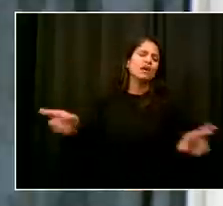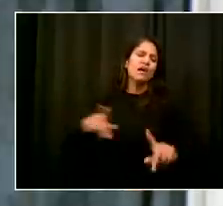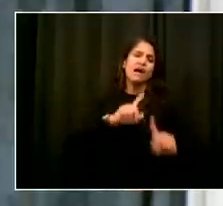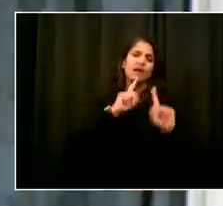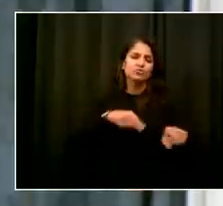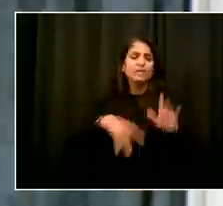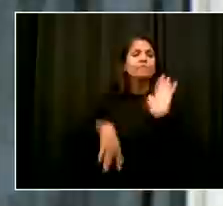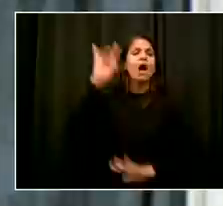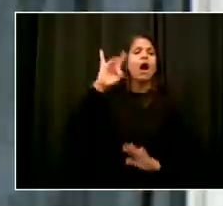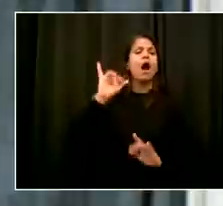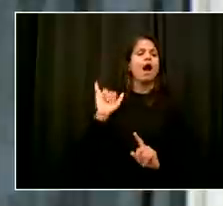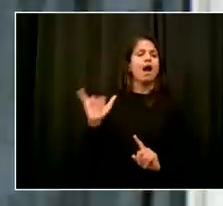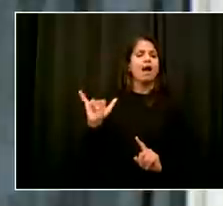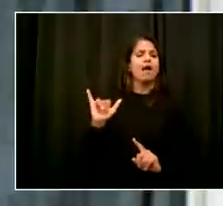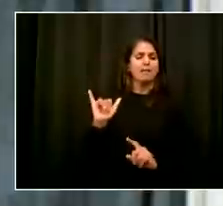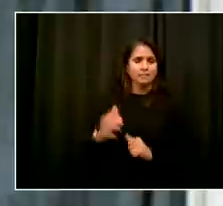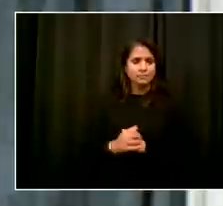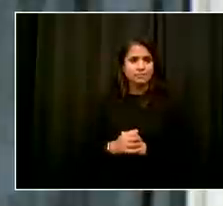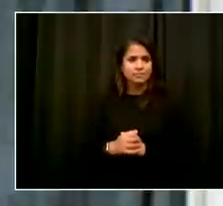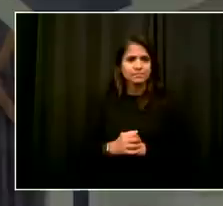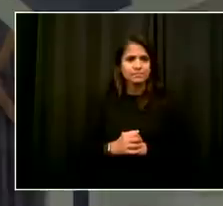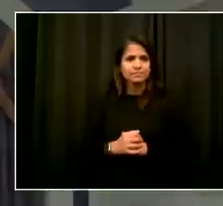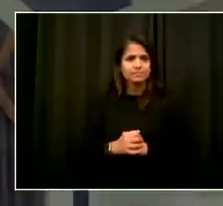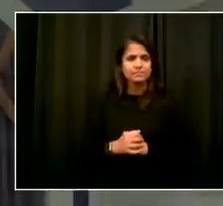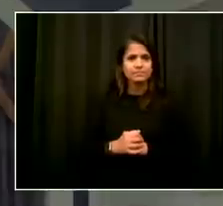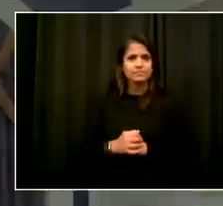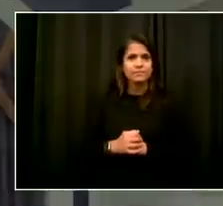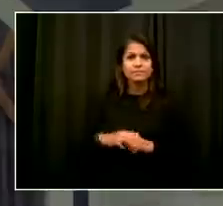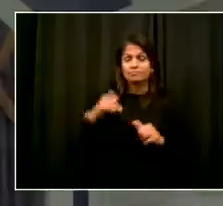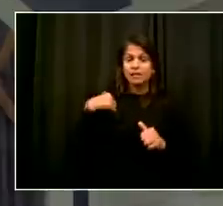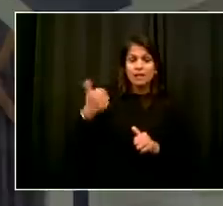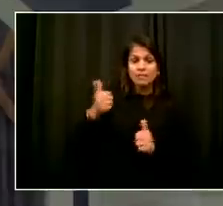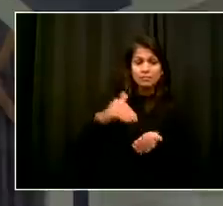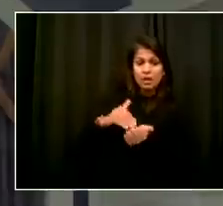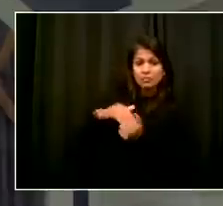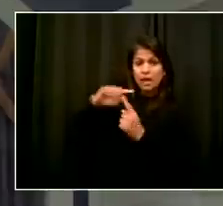more certainty. Dr. Varma, you want to jump in on this?